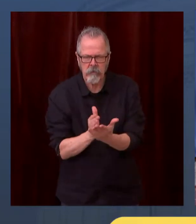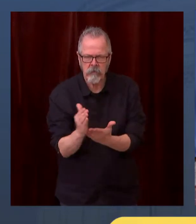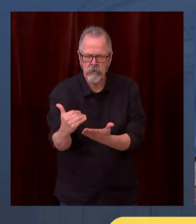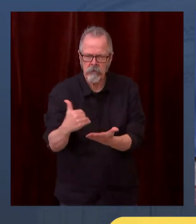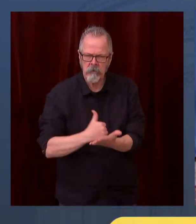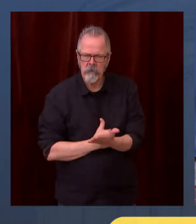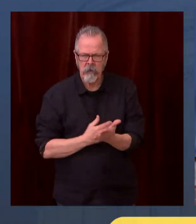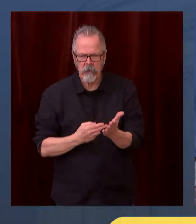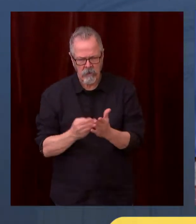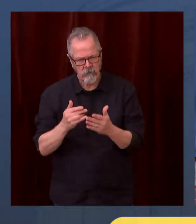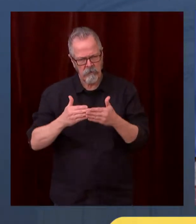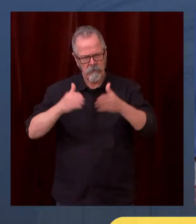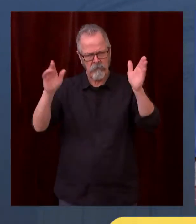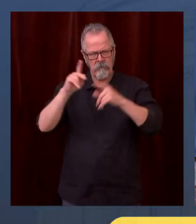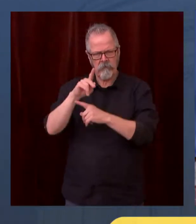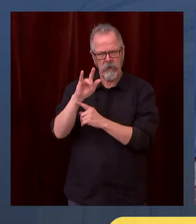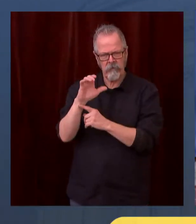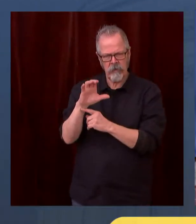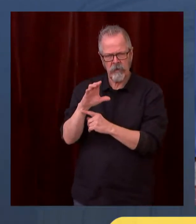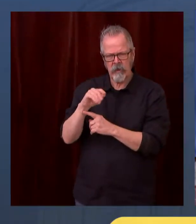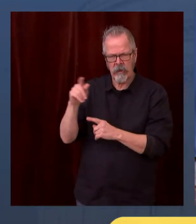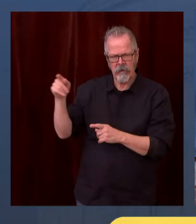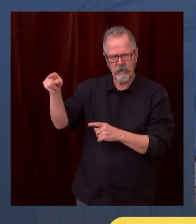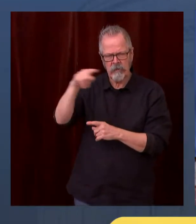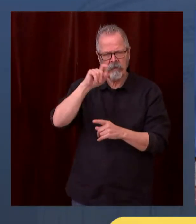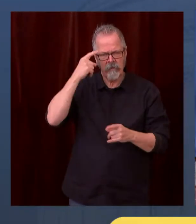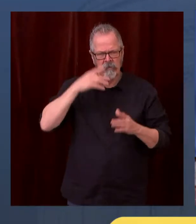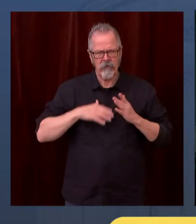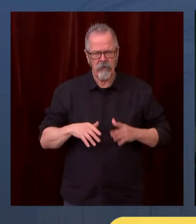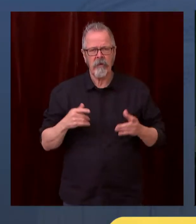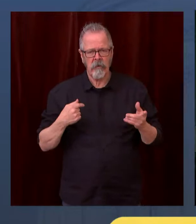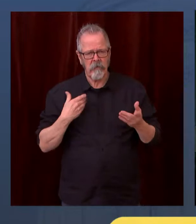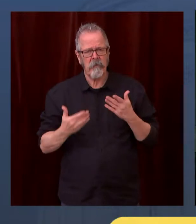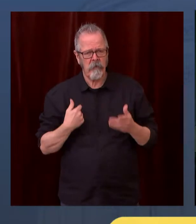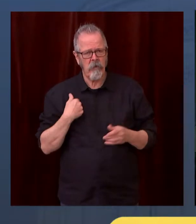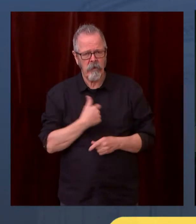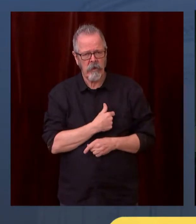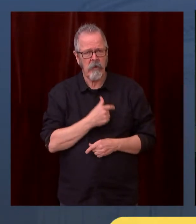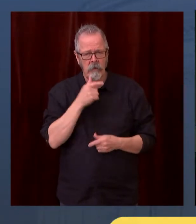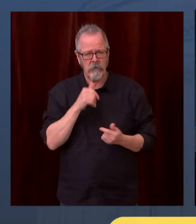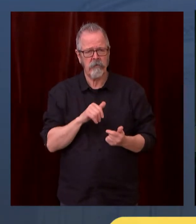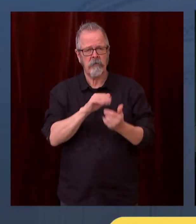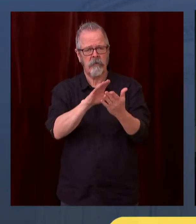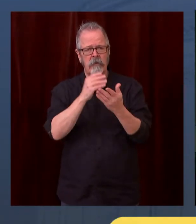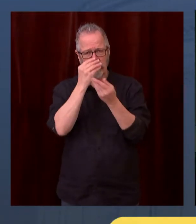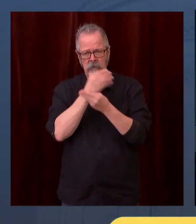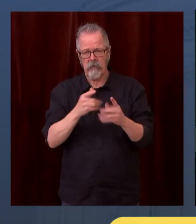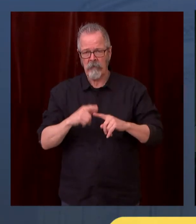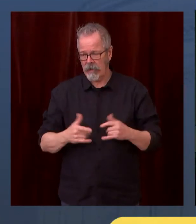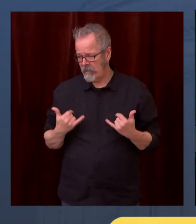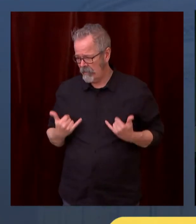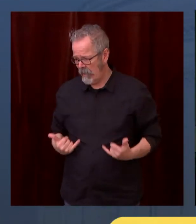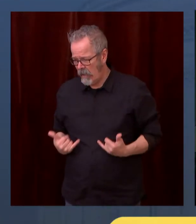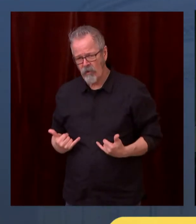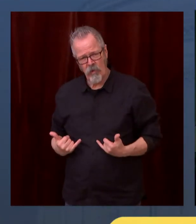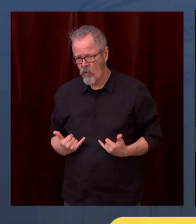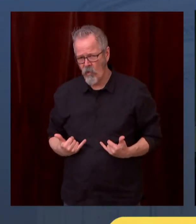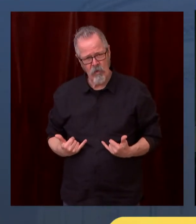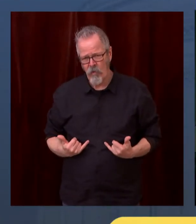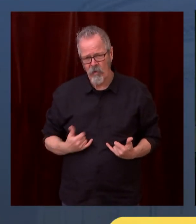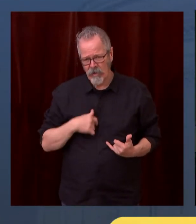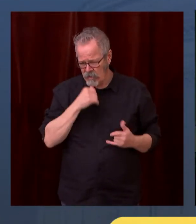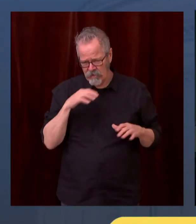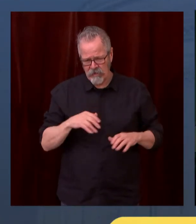but also our providers. And so that may be something that we approach. But right now we haven't been able to do that for a number of